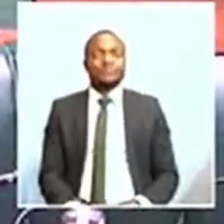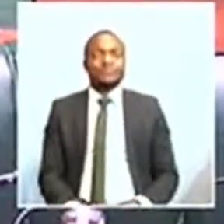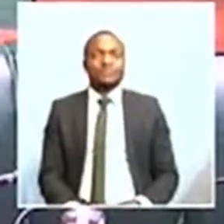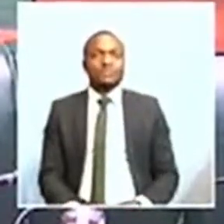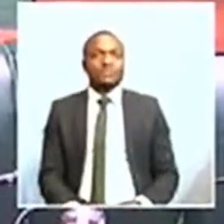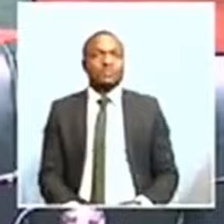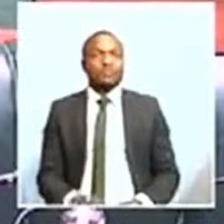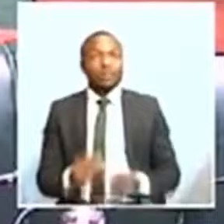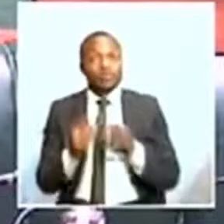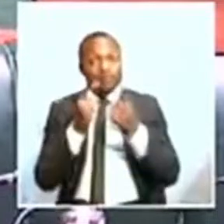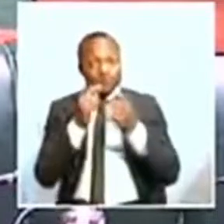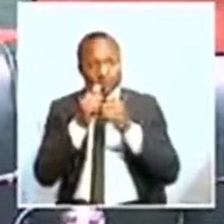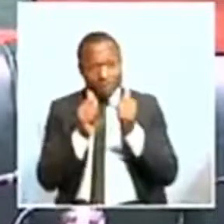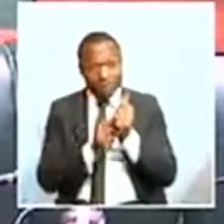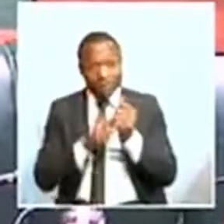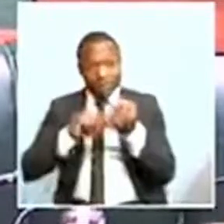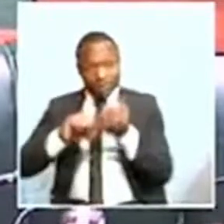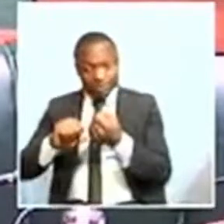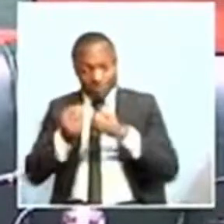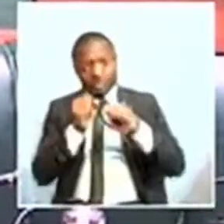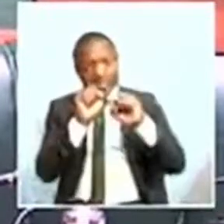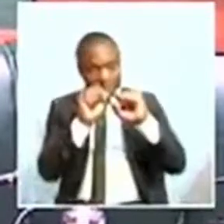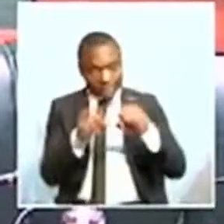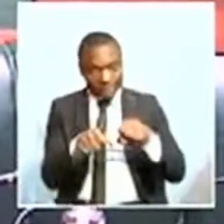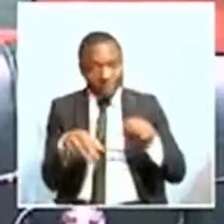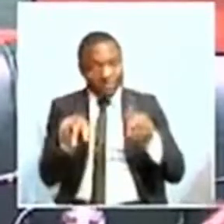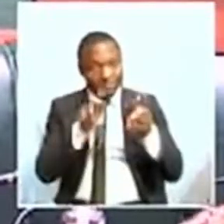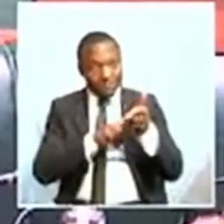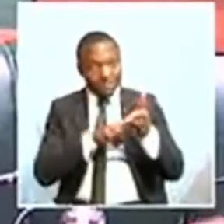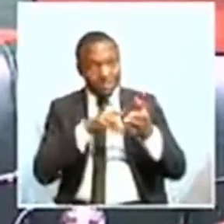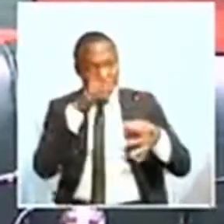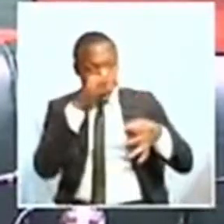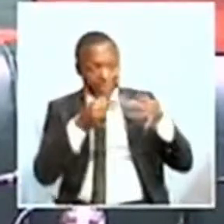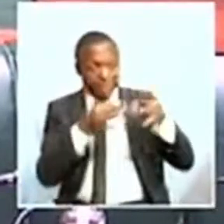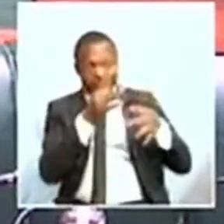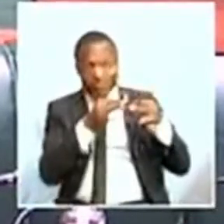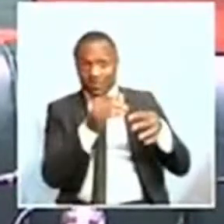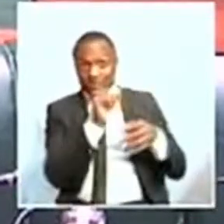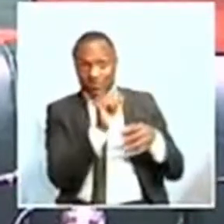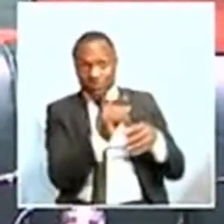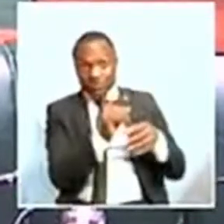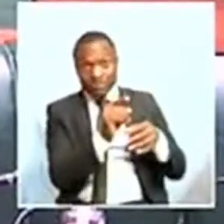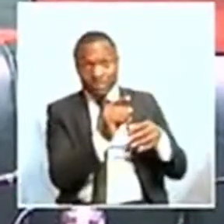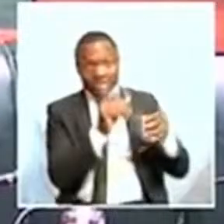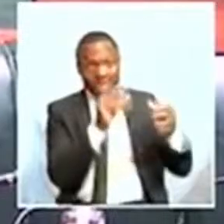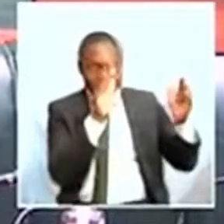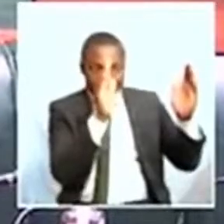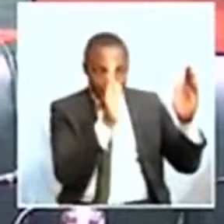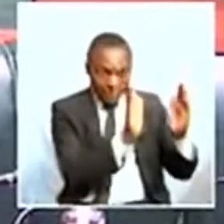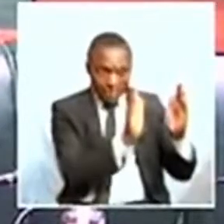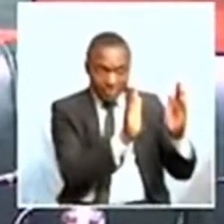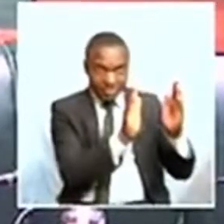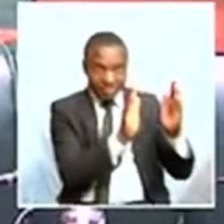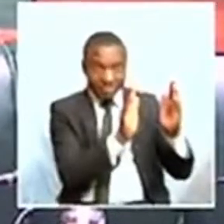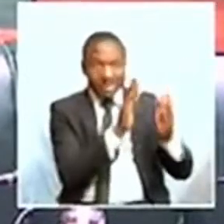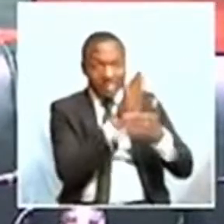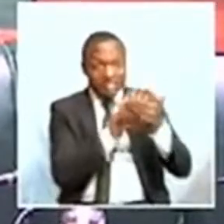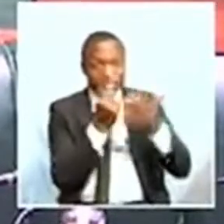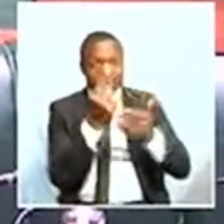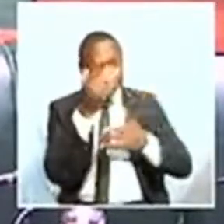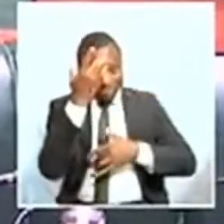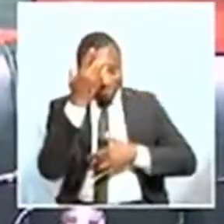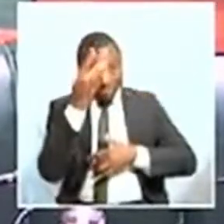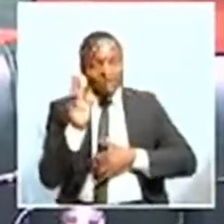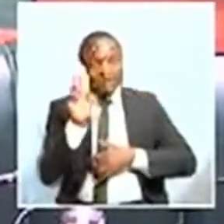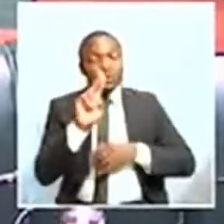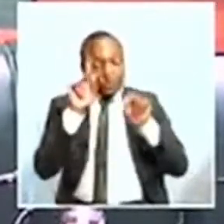In fact, you talked about protection. Let me read it. If you are in close contact with someone who may be infected, use personal